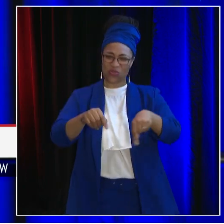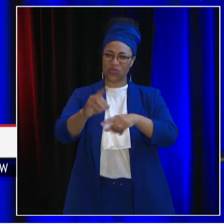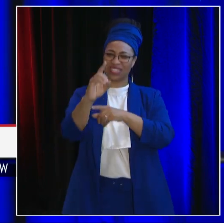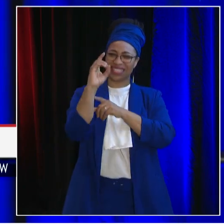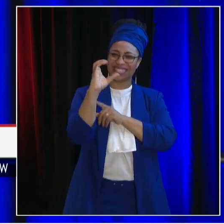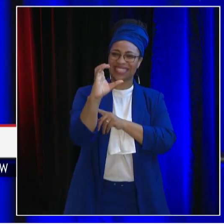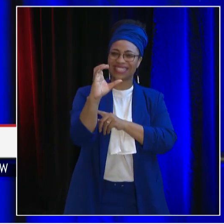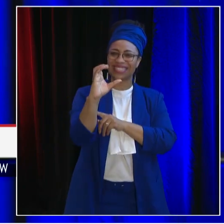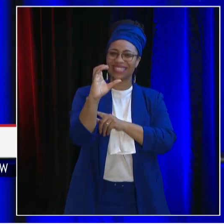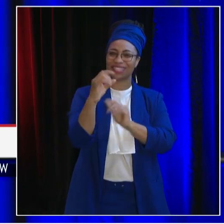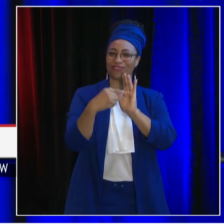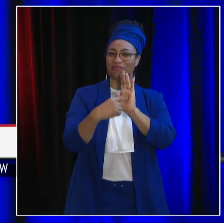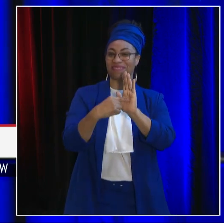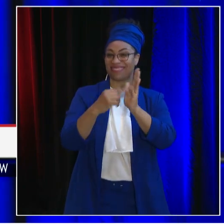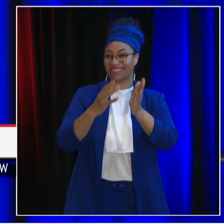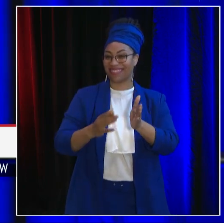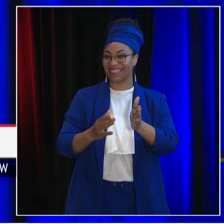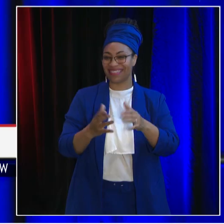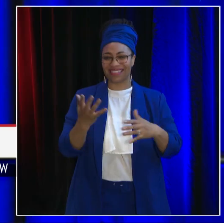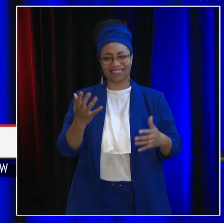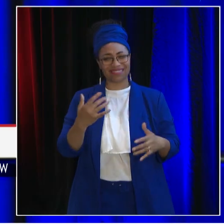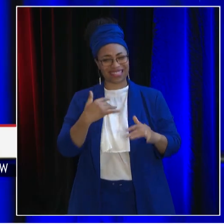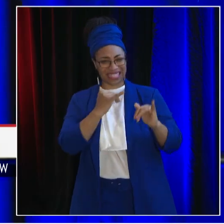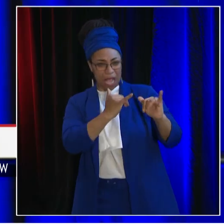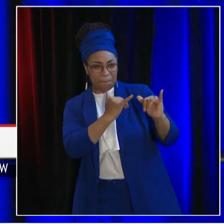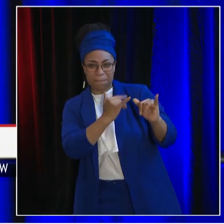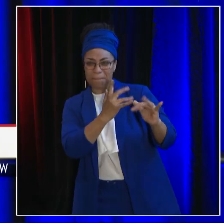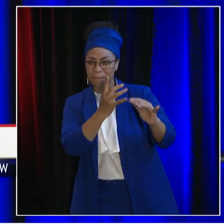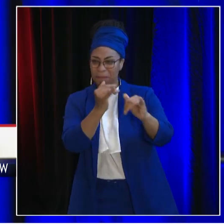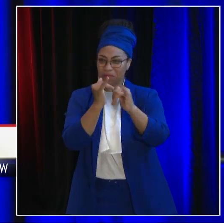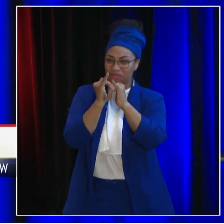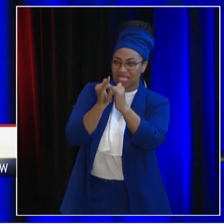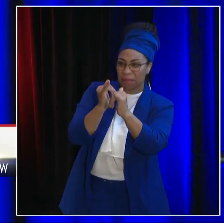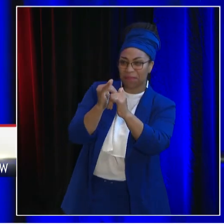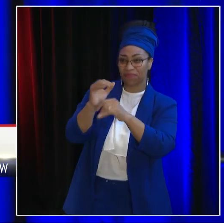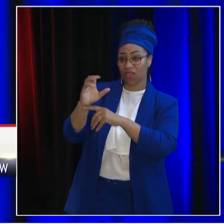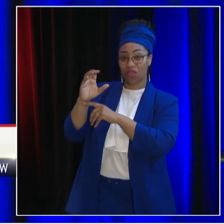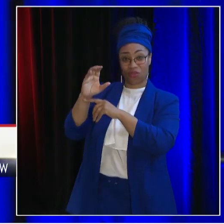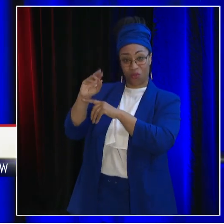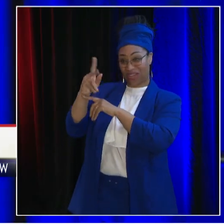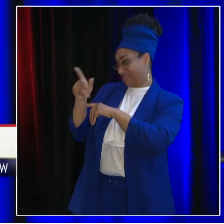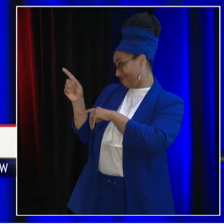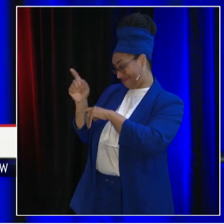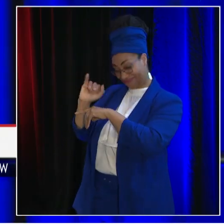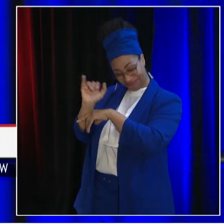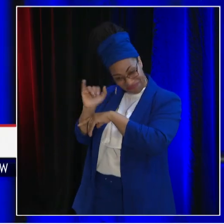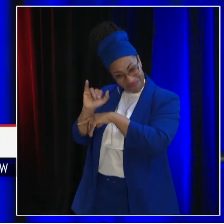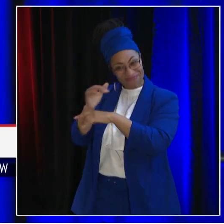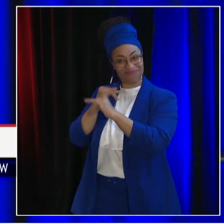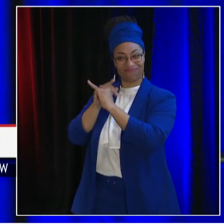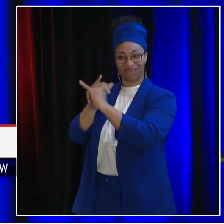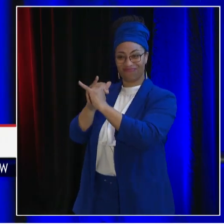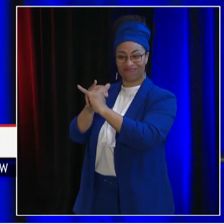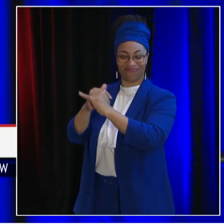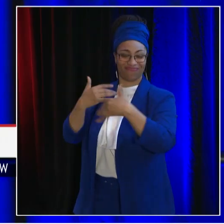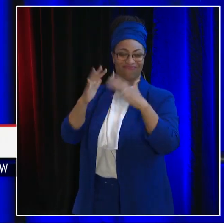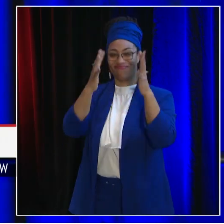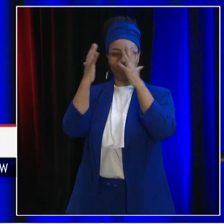all be Gabriel Coakleys. Thank you very much. And thank you.